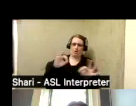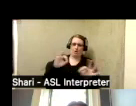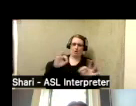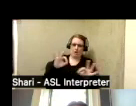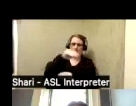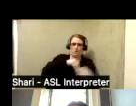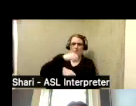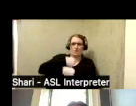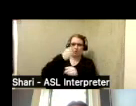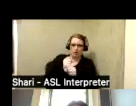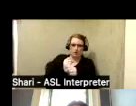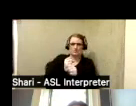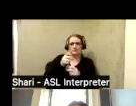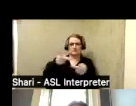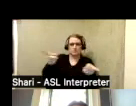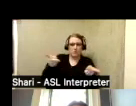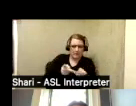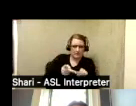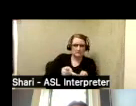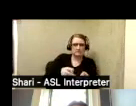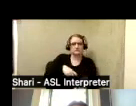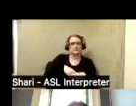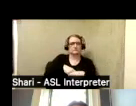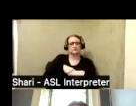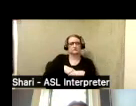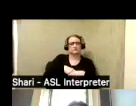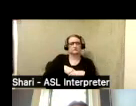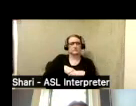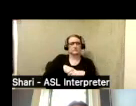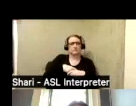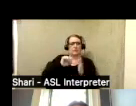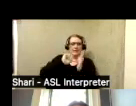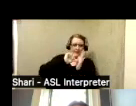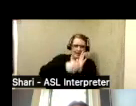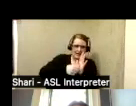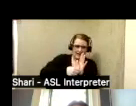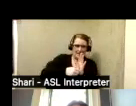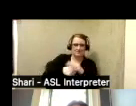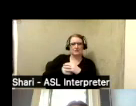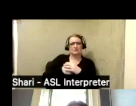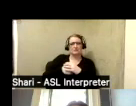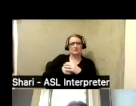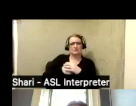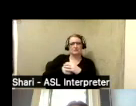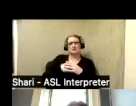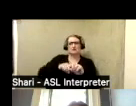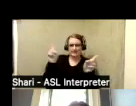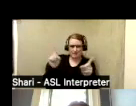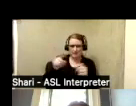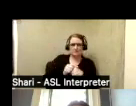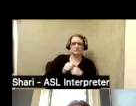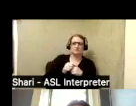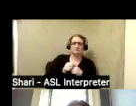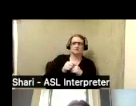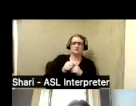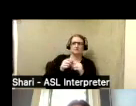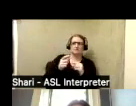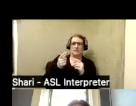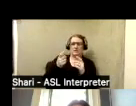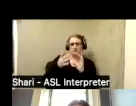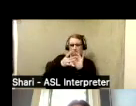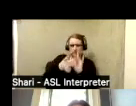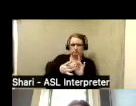creation of spaces of saying and of spontaneous encounter, along with an emphasis on heterogeneity, difference, the attunement to